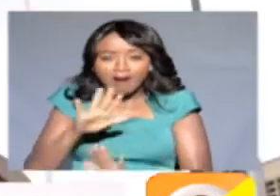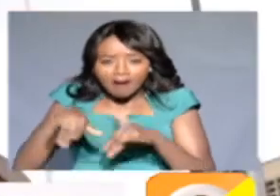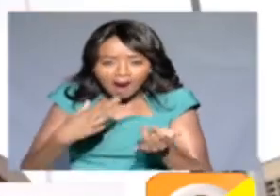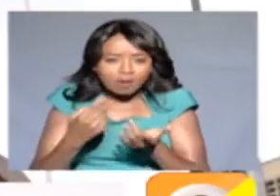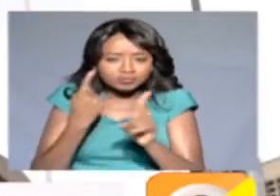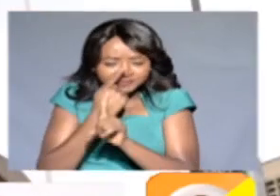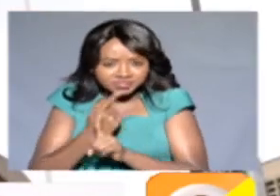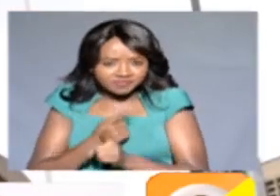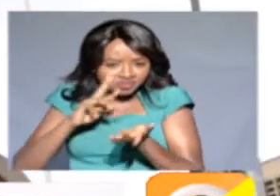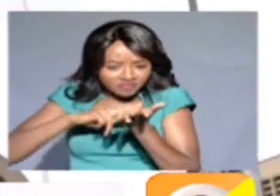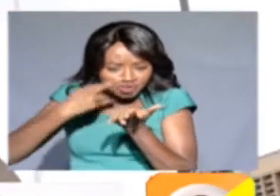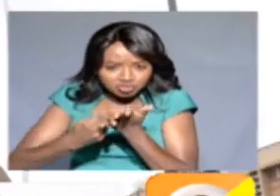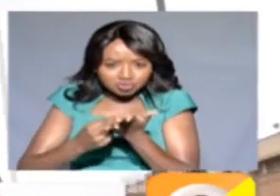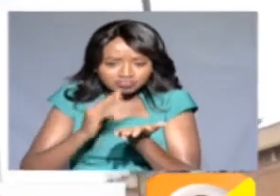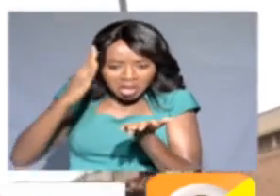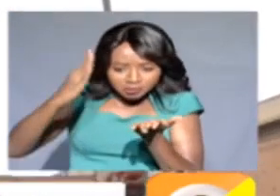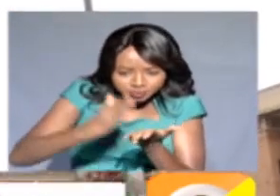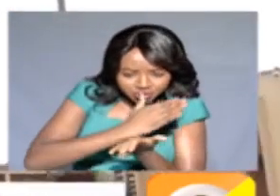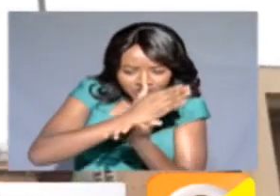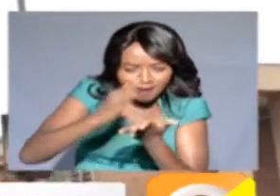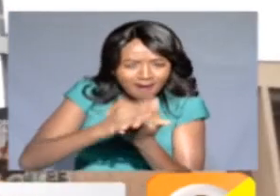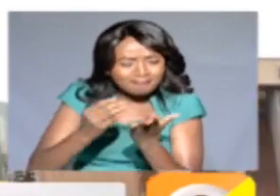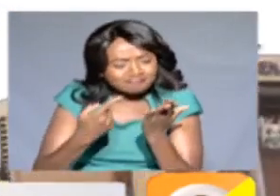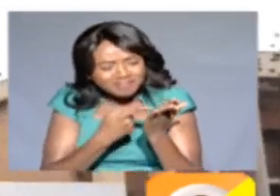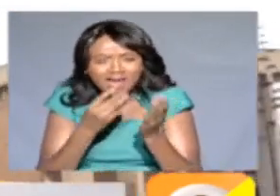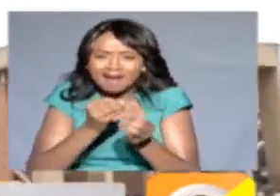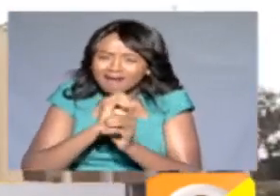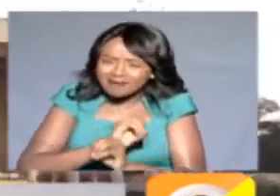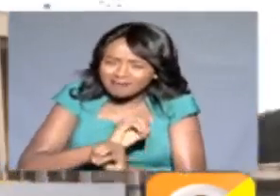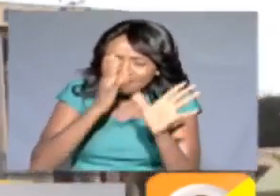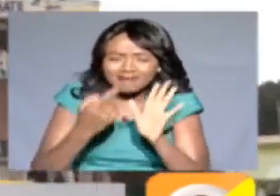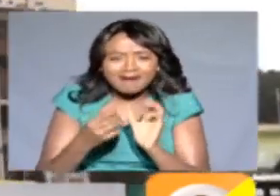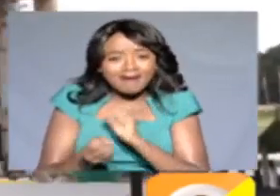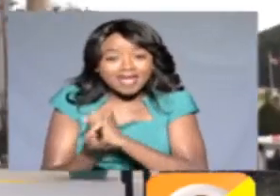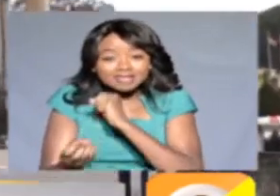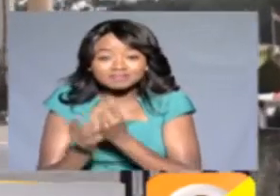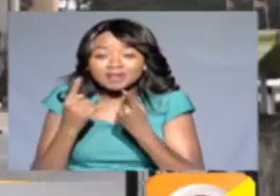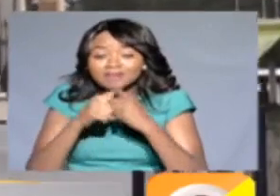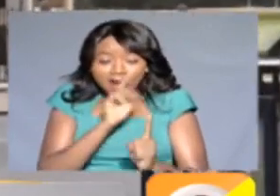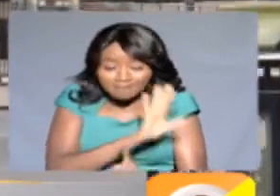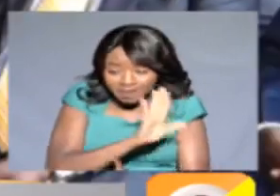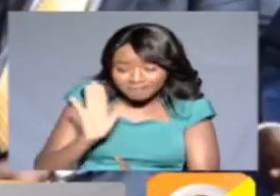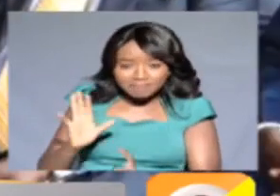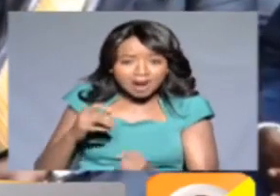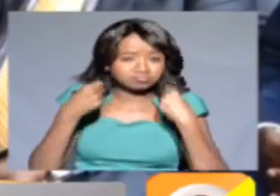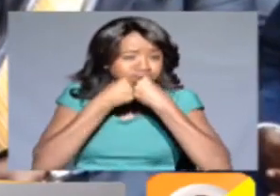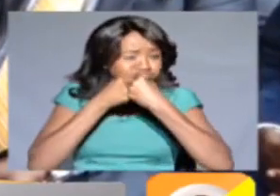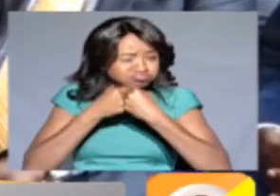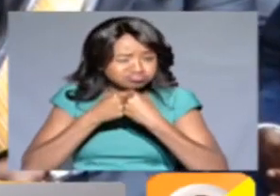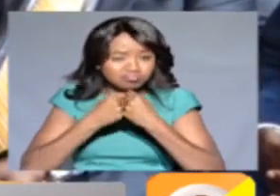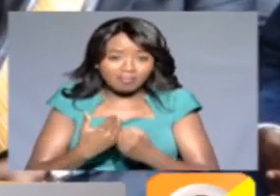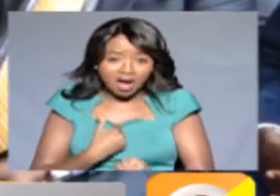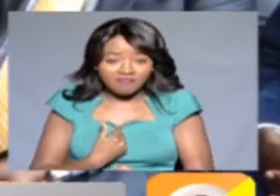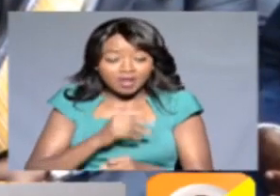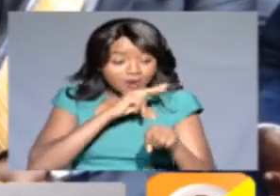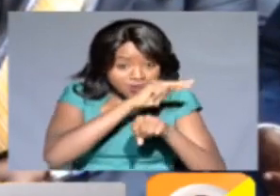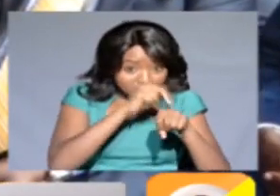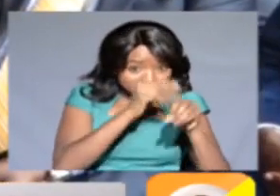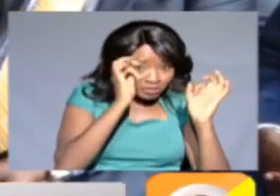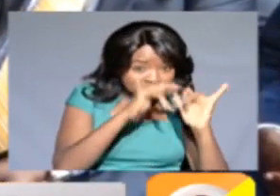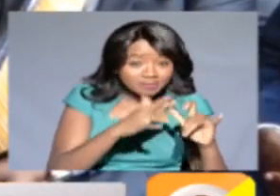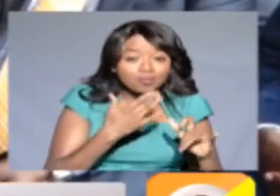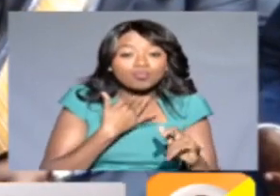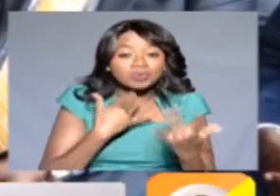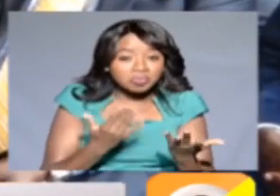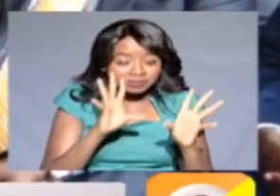shared between the national and county governments has seen both houses take strong positions. The National Assembly wants the county's